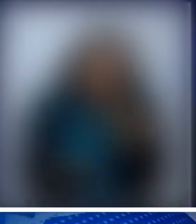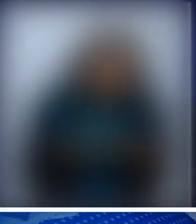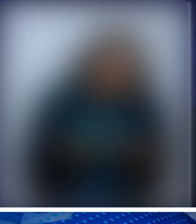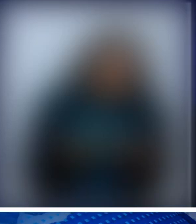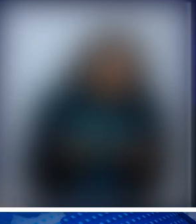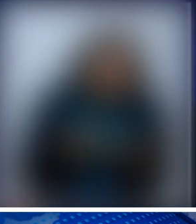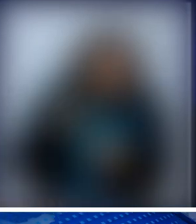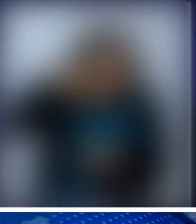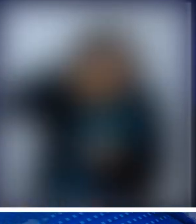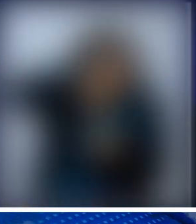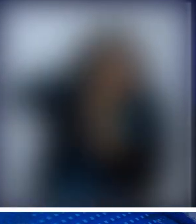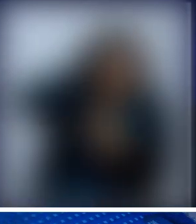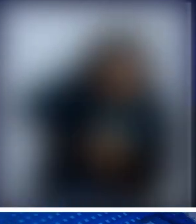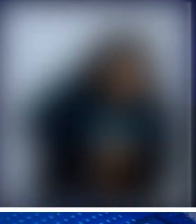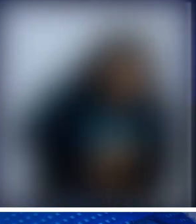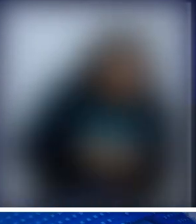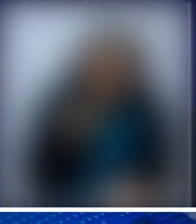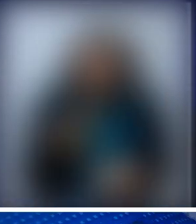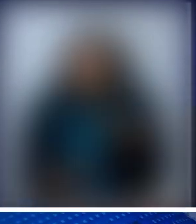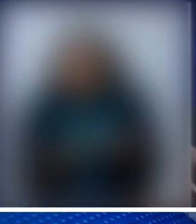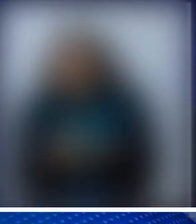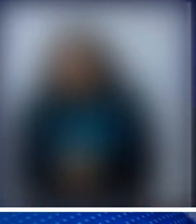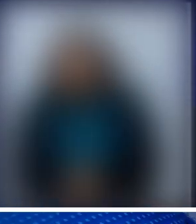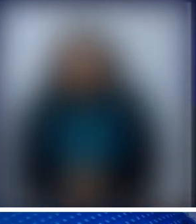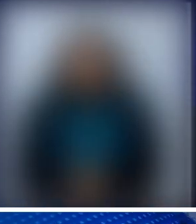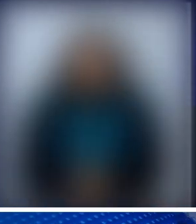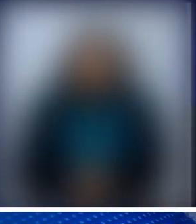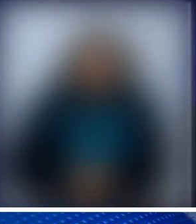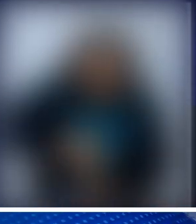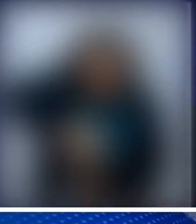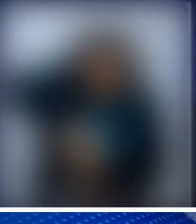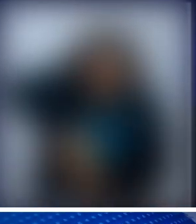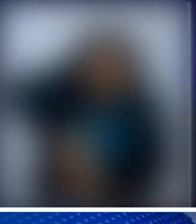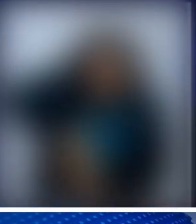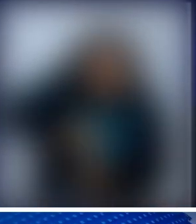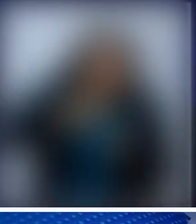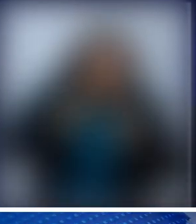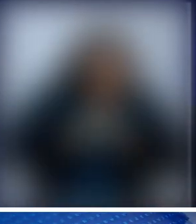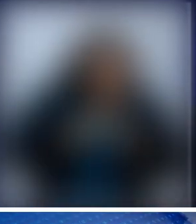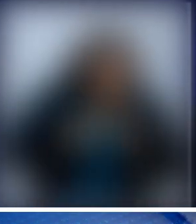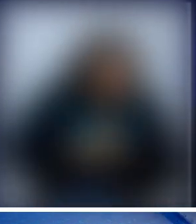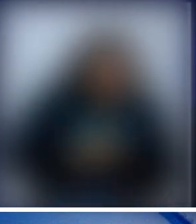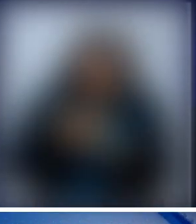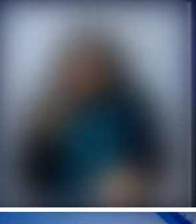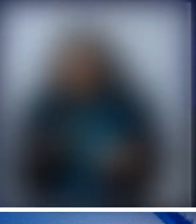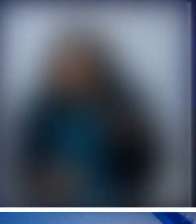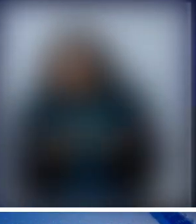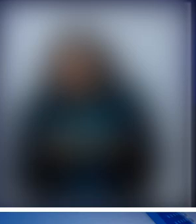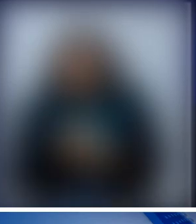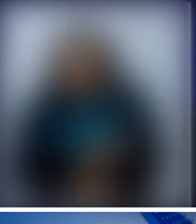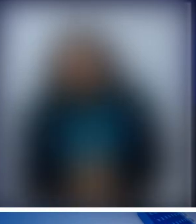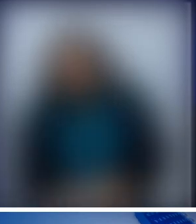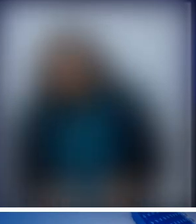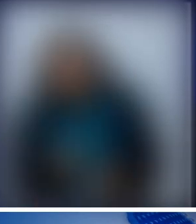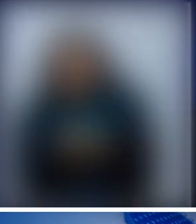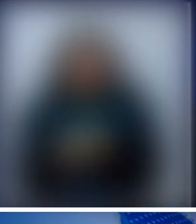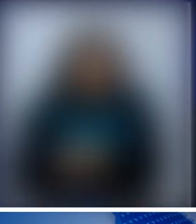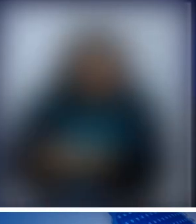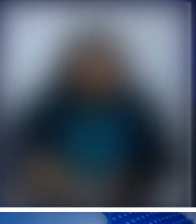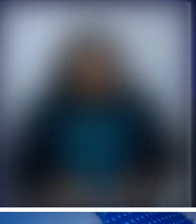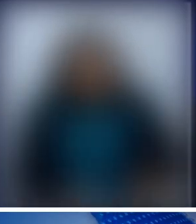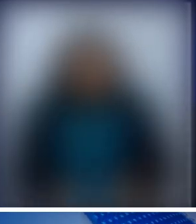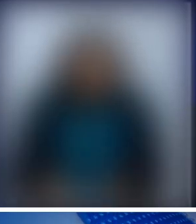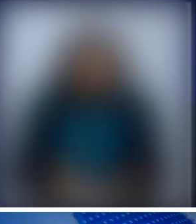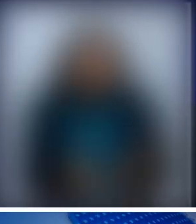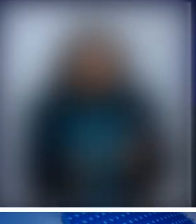taps? Are they getting it from public taps? Are they getting it from river, natural spring and fountain, and so